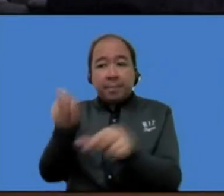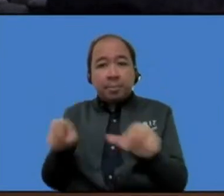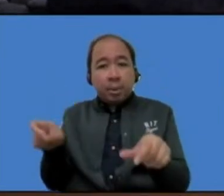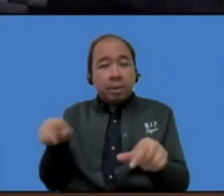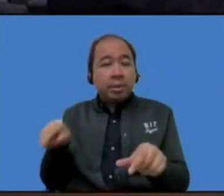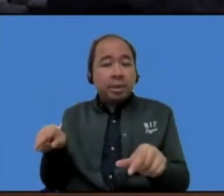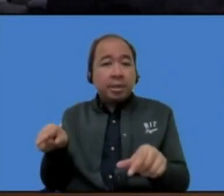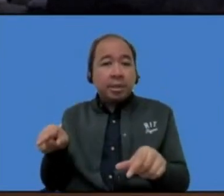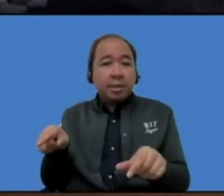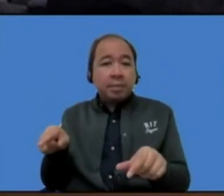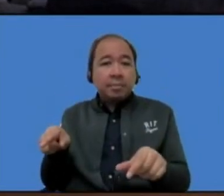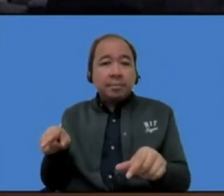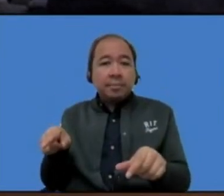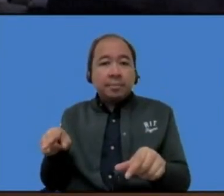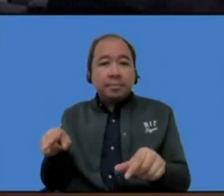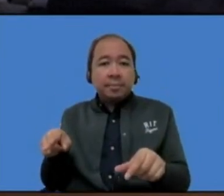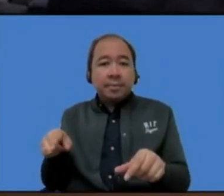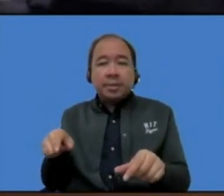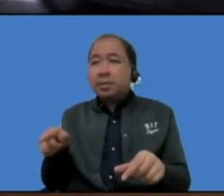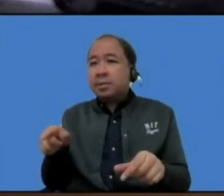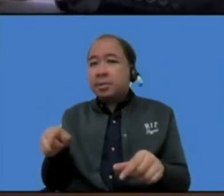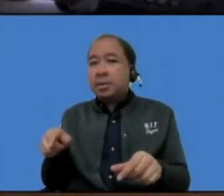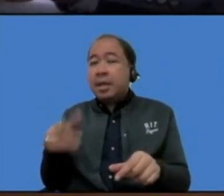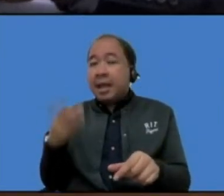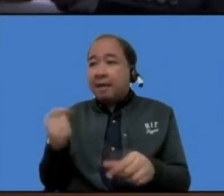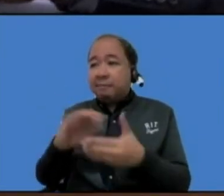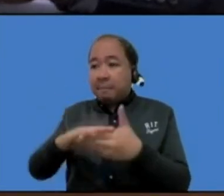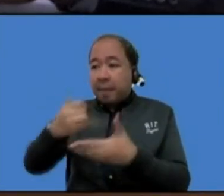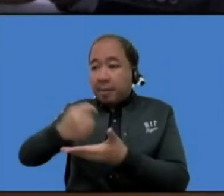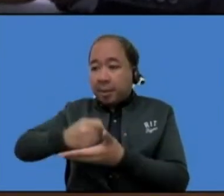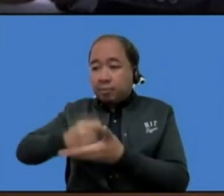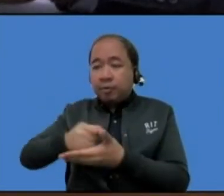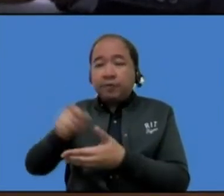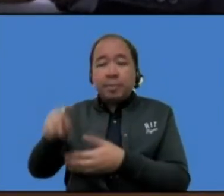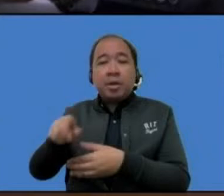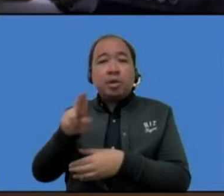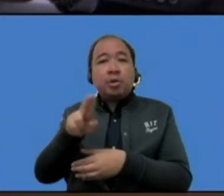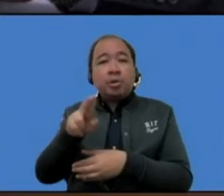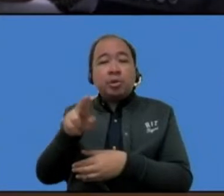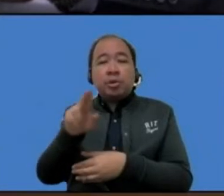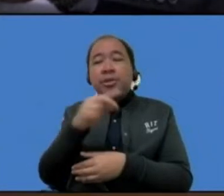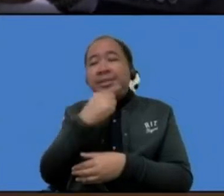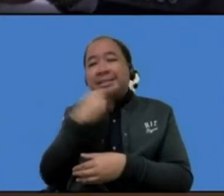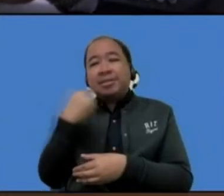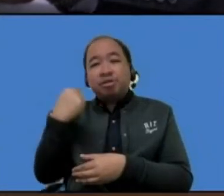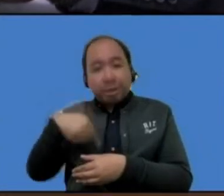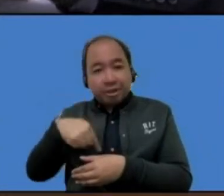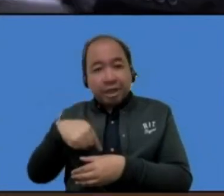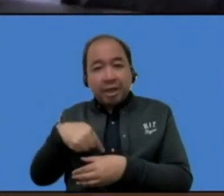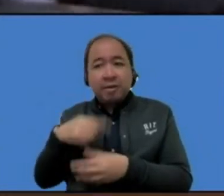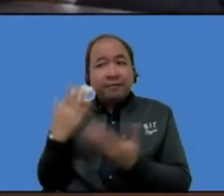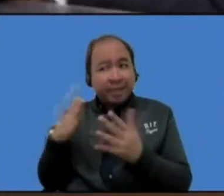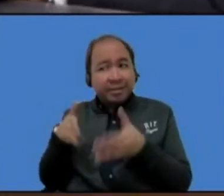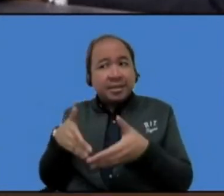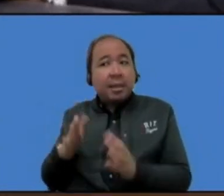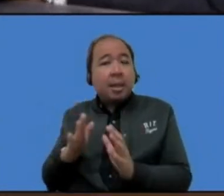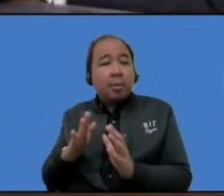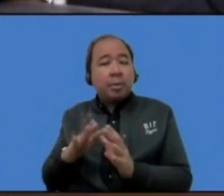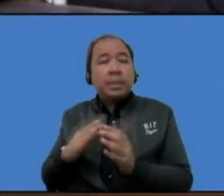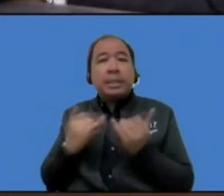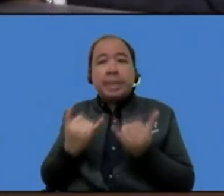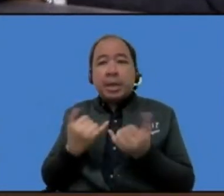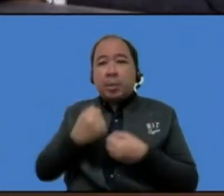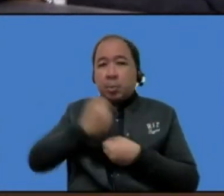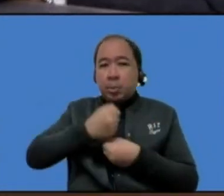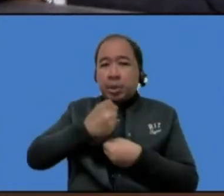was citizens who have passports from USSR. So we legalize them, and now the working will underway